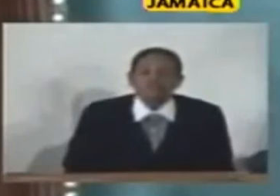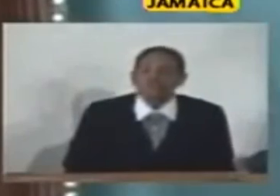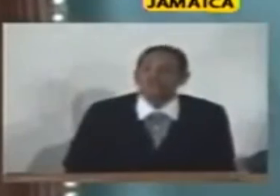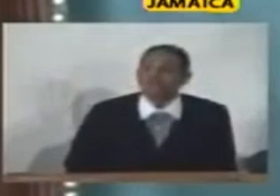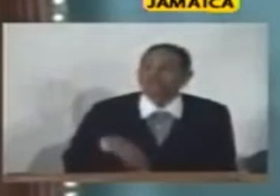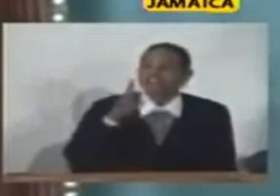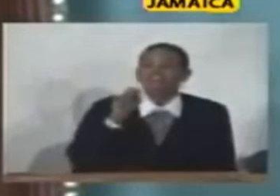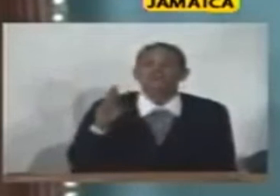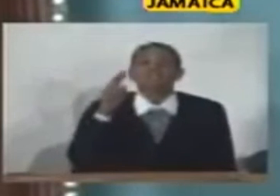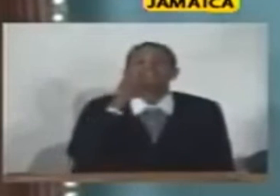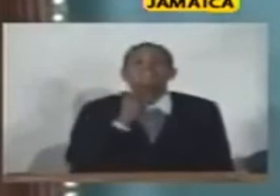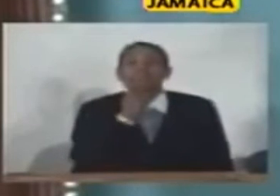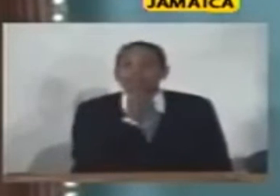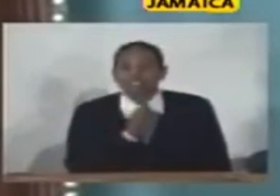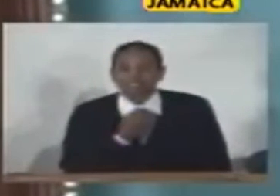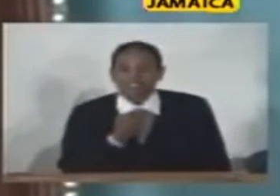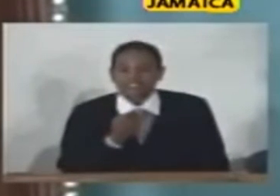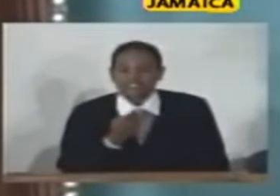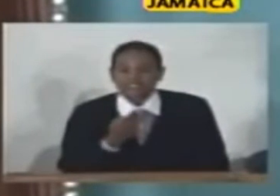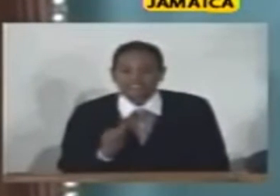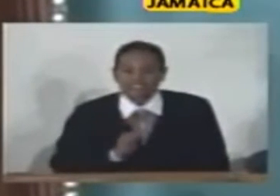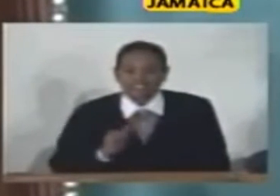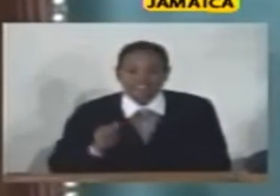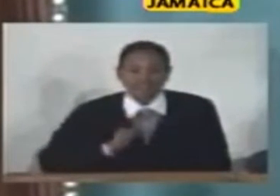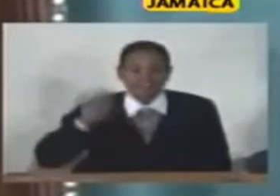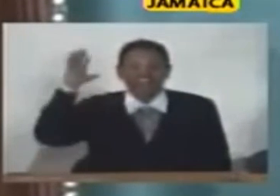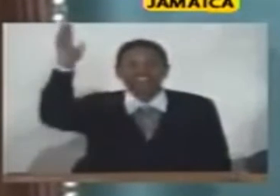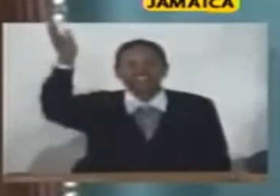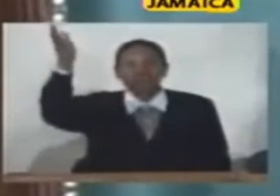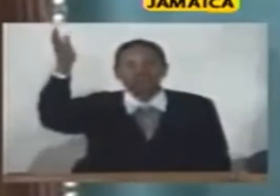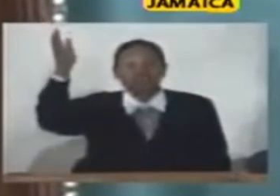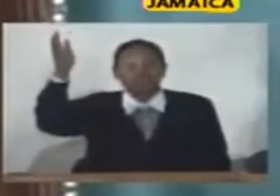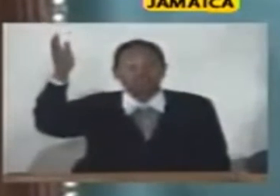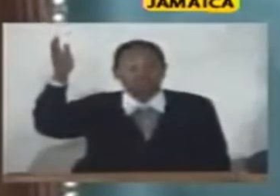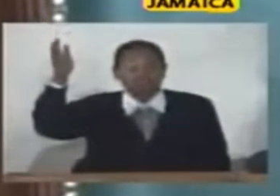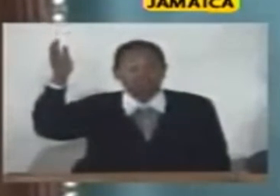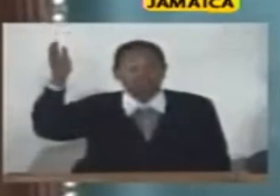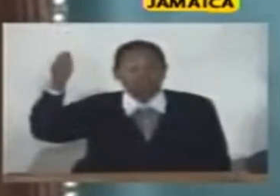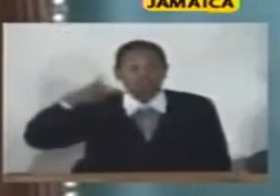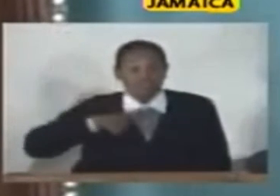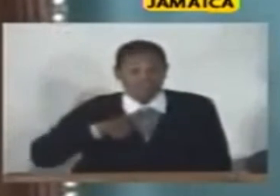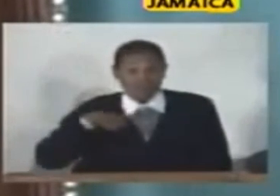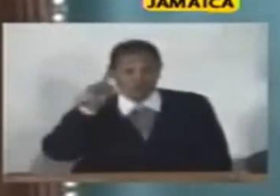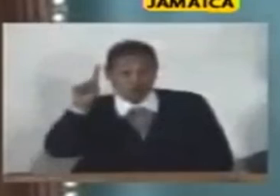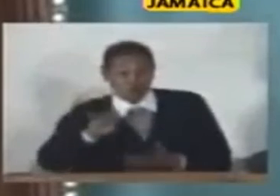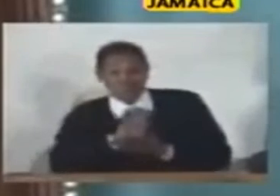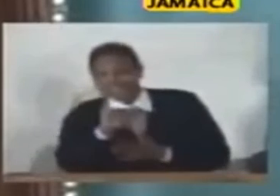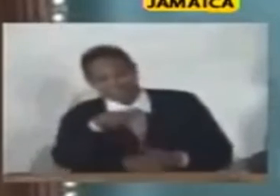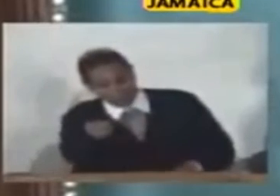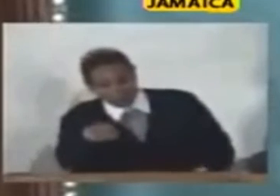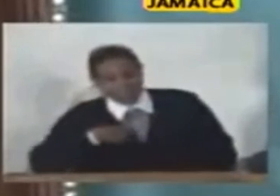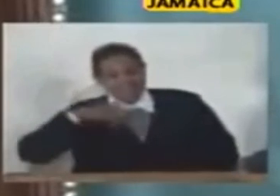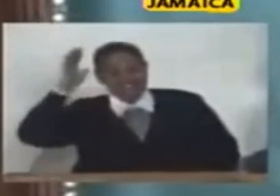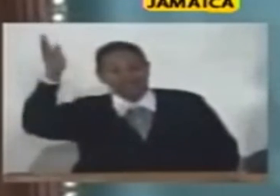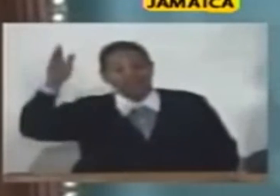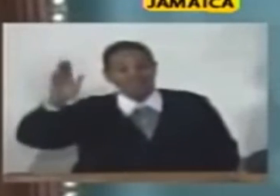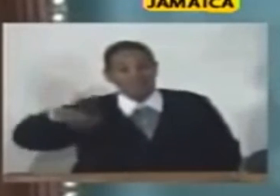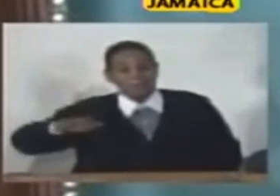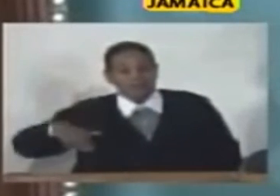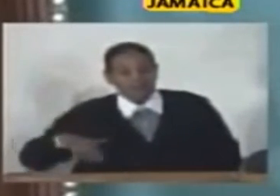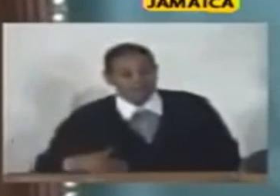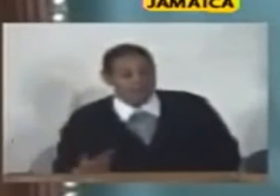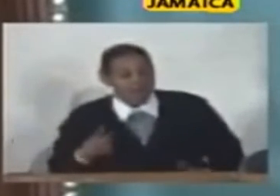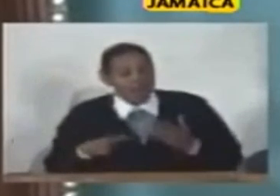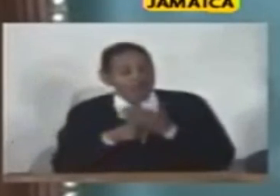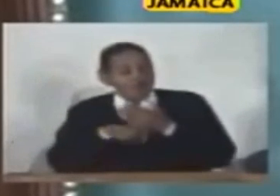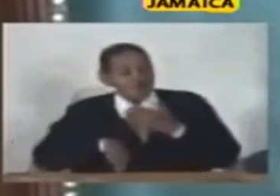The standoff ended after Mr. Charles stepped in to allow Dr. Brown Burke to speak. She sought clarification about when the